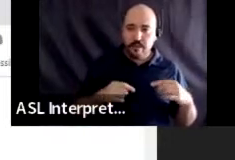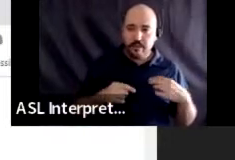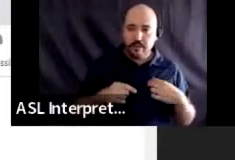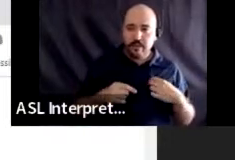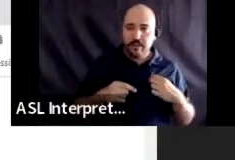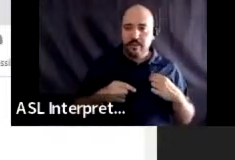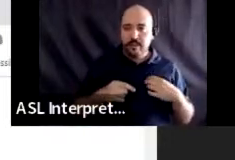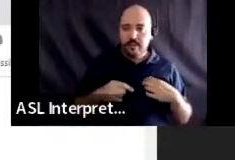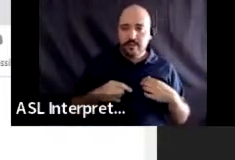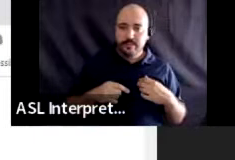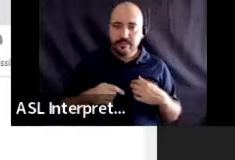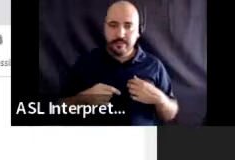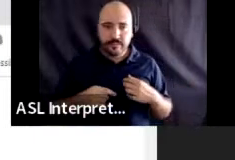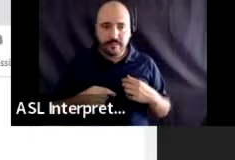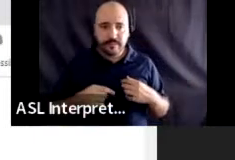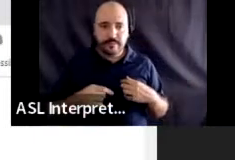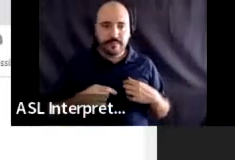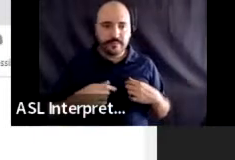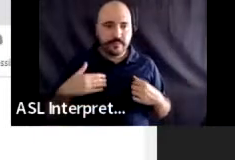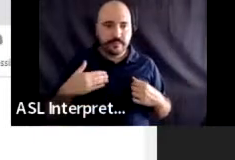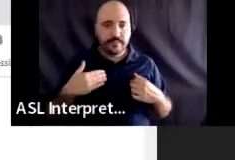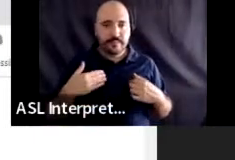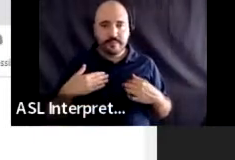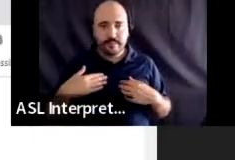you, yeah, go ahead, sorry.